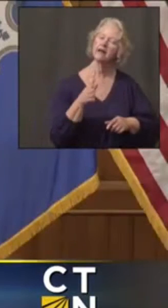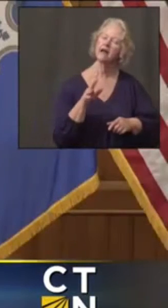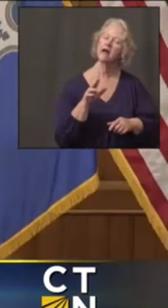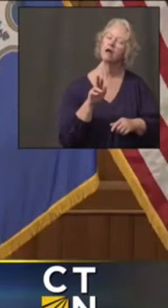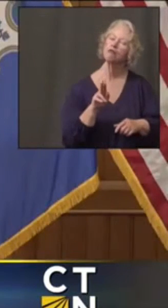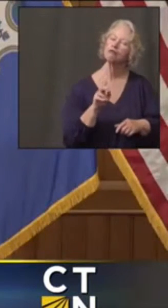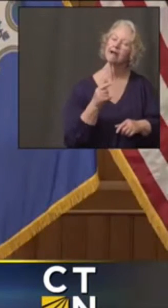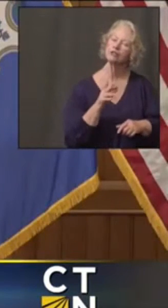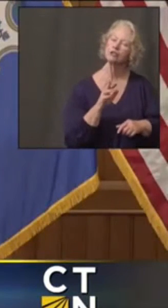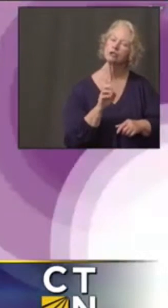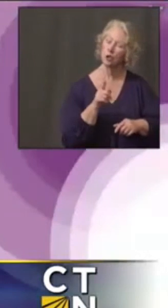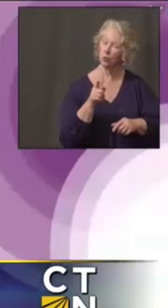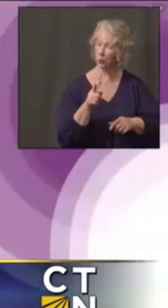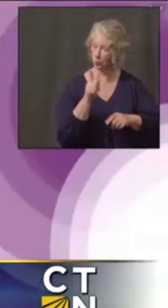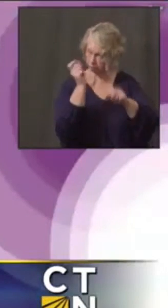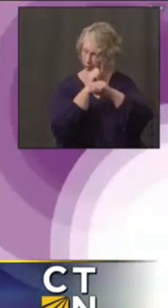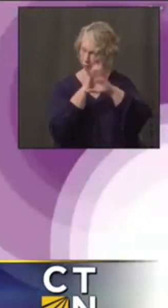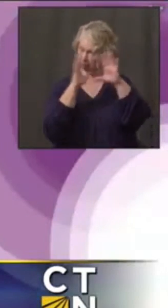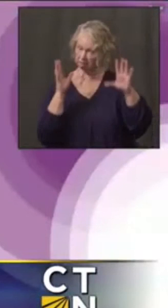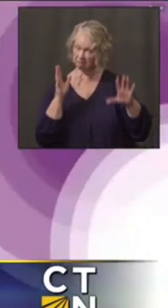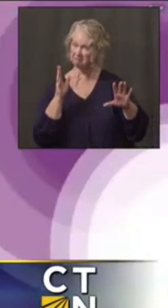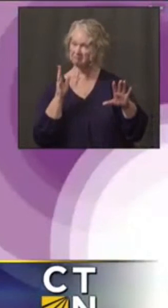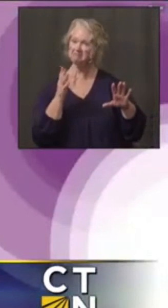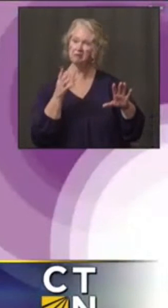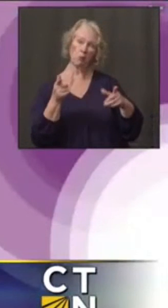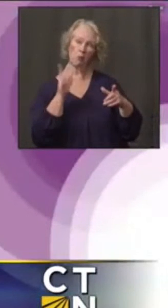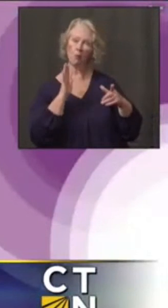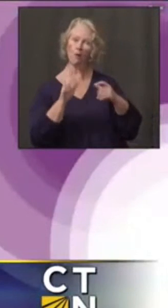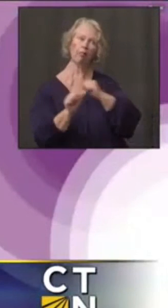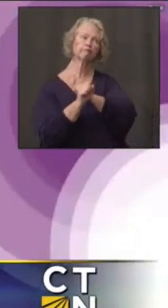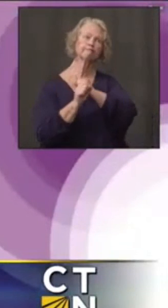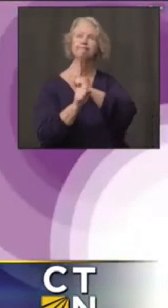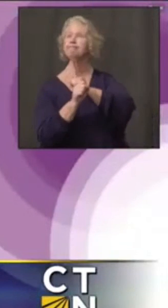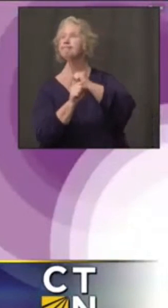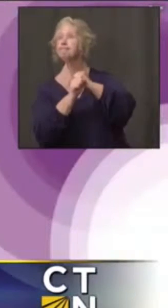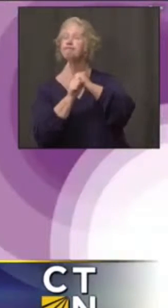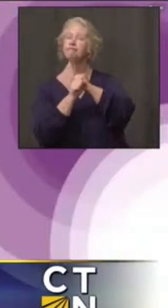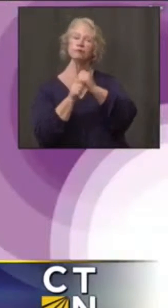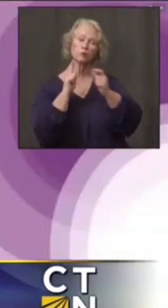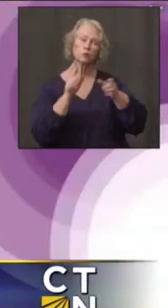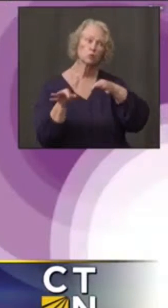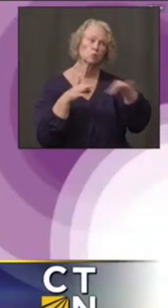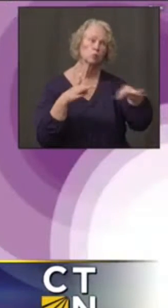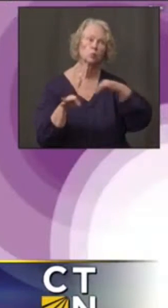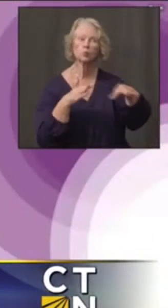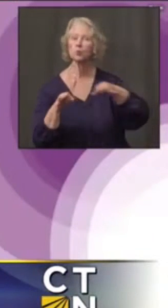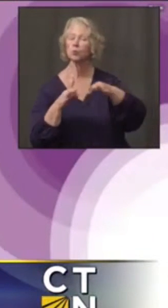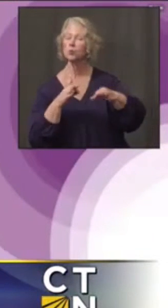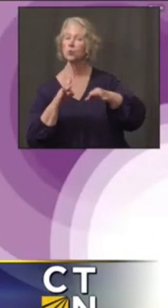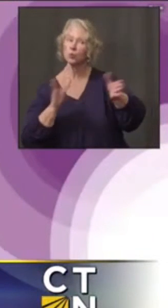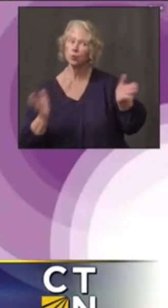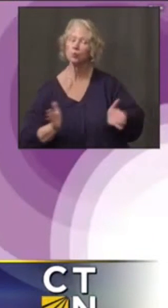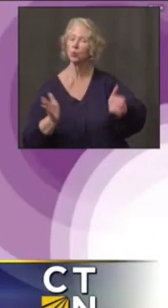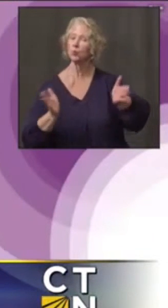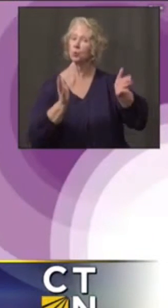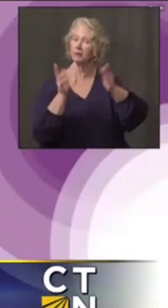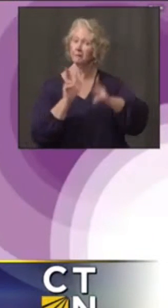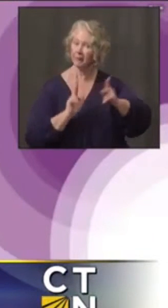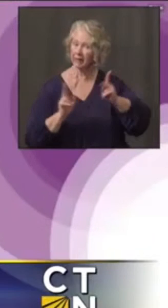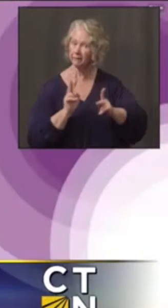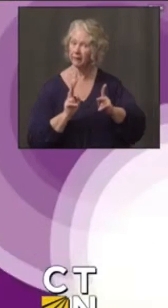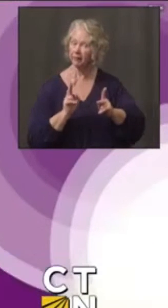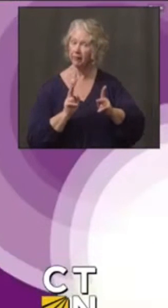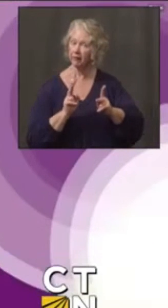of, I guess, public information campaign or, going along with this to try to get people on